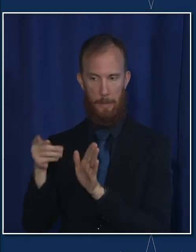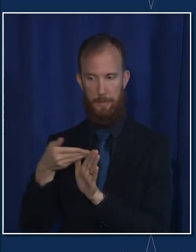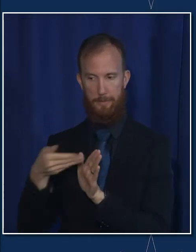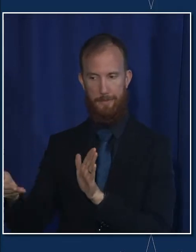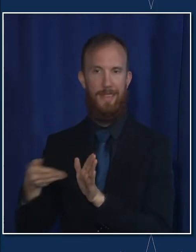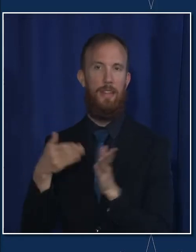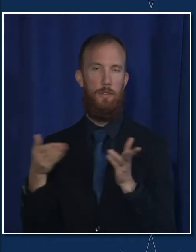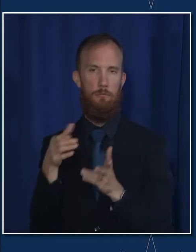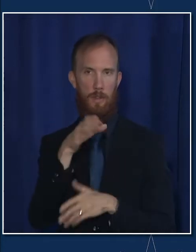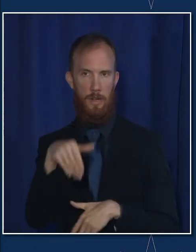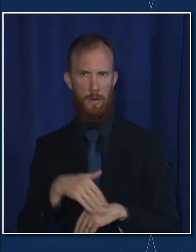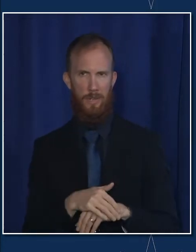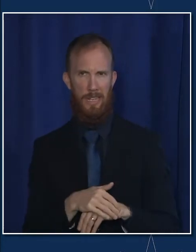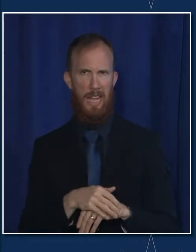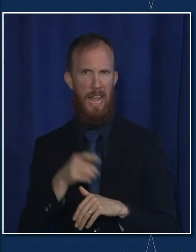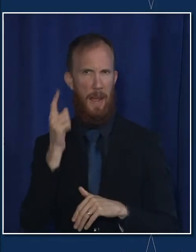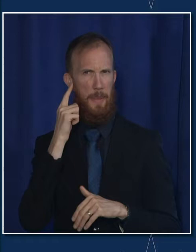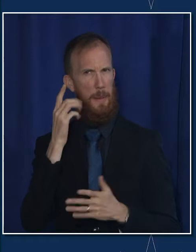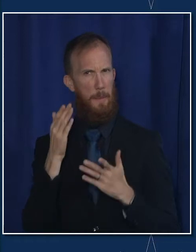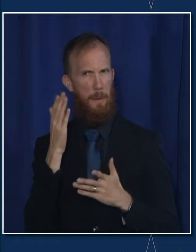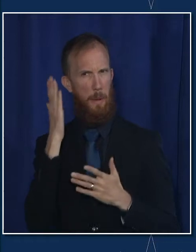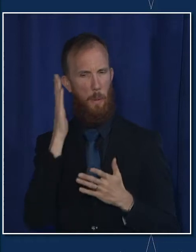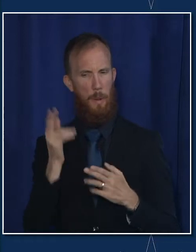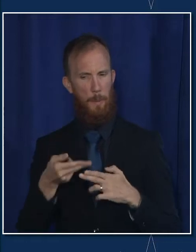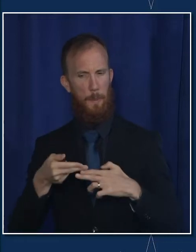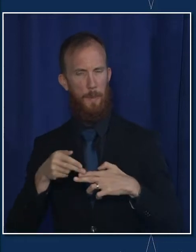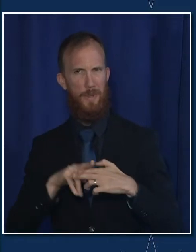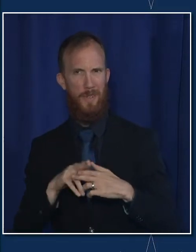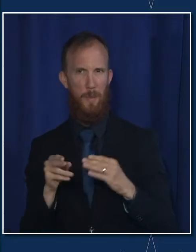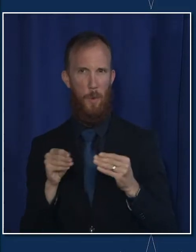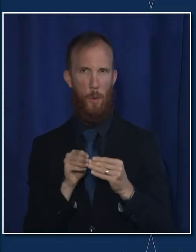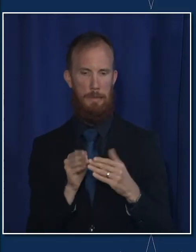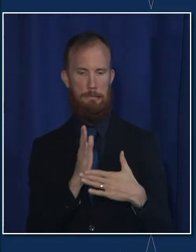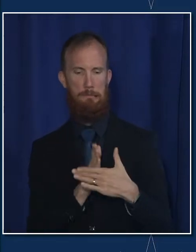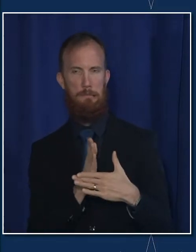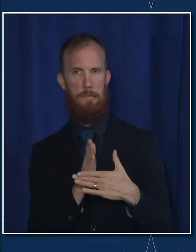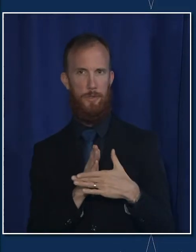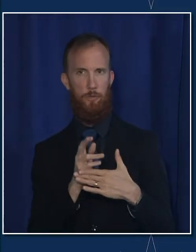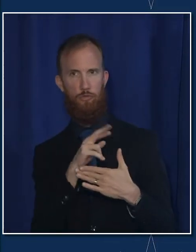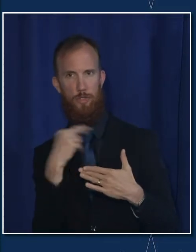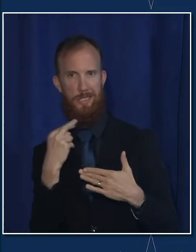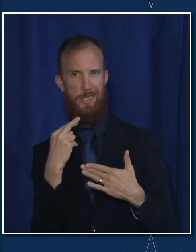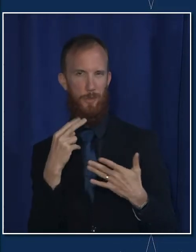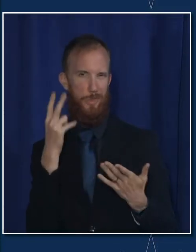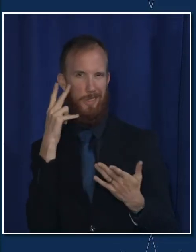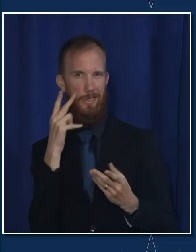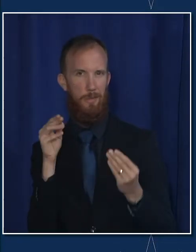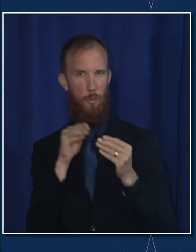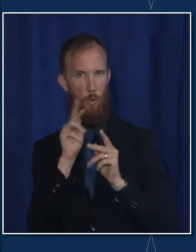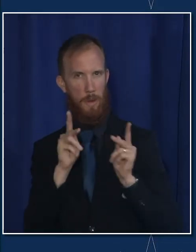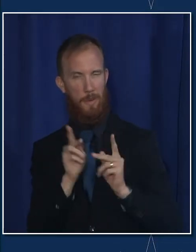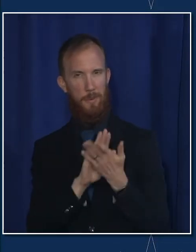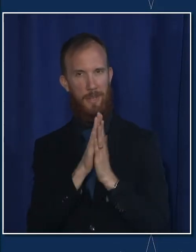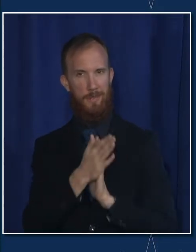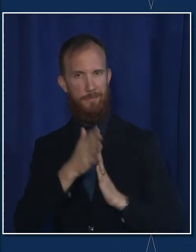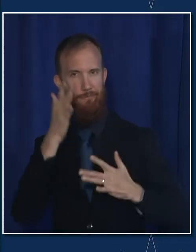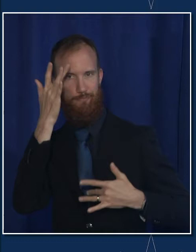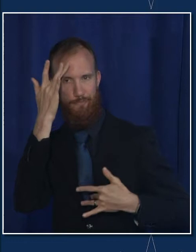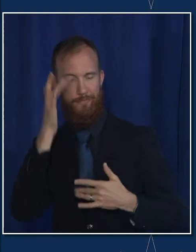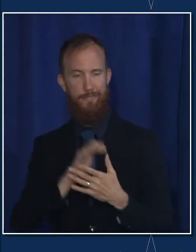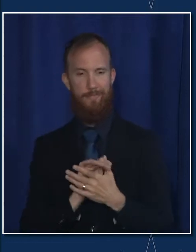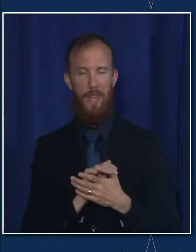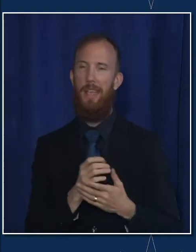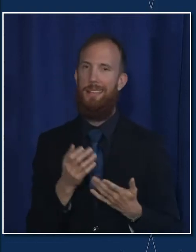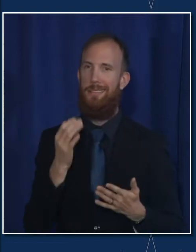expect both of those will likely move into the substantial transmission risk just as we continue to see people become infected, and especially if they're